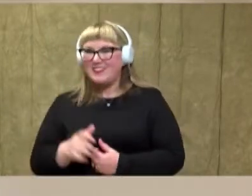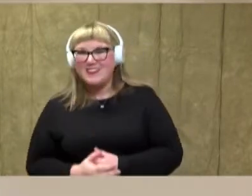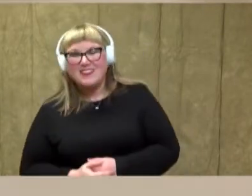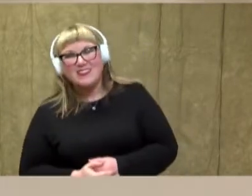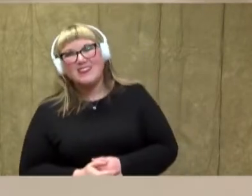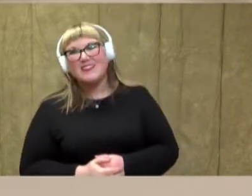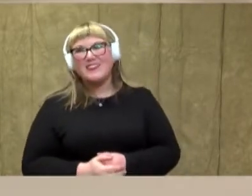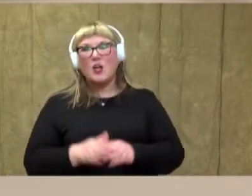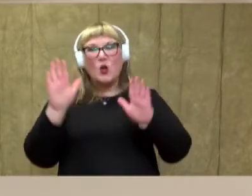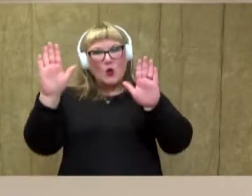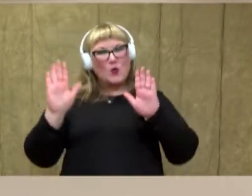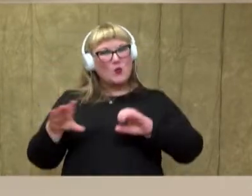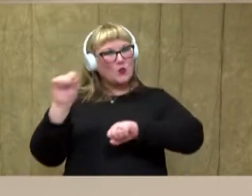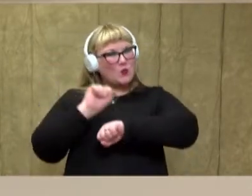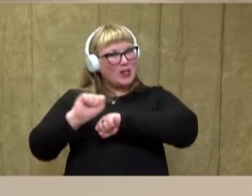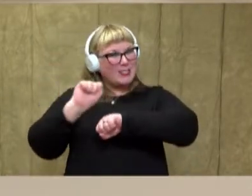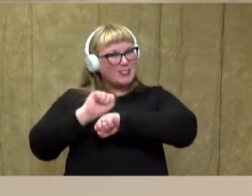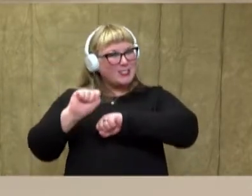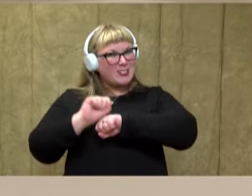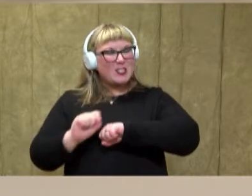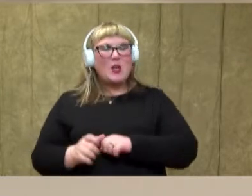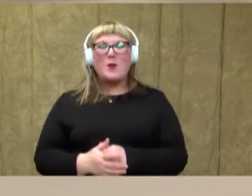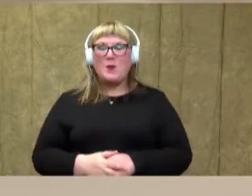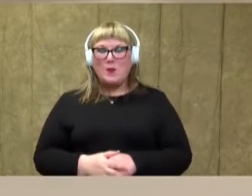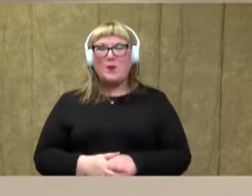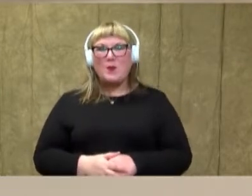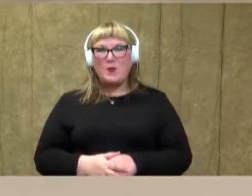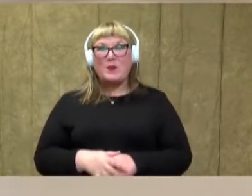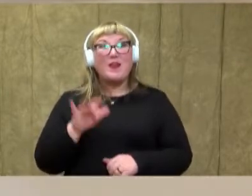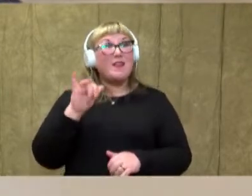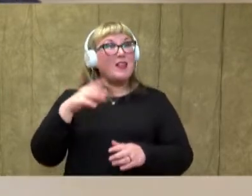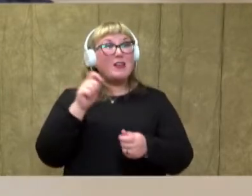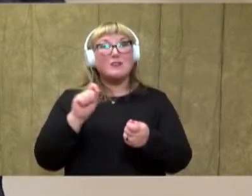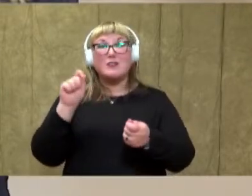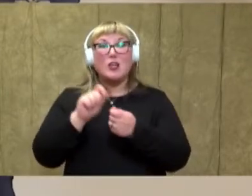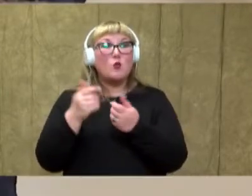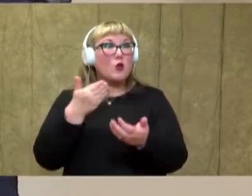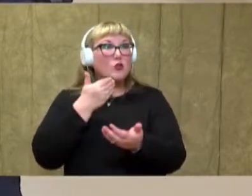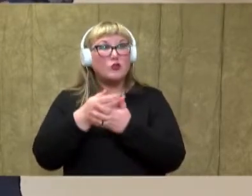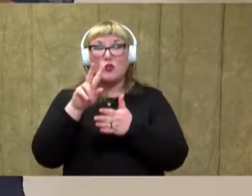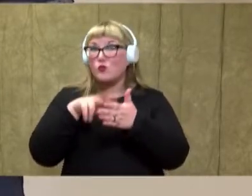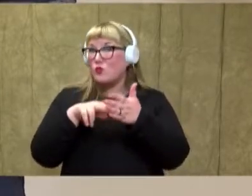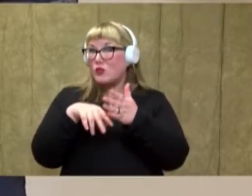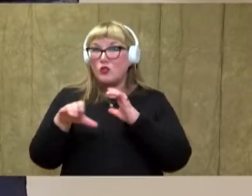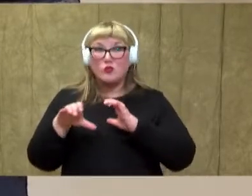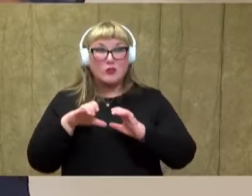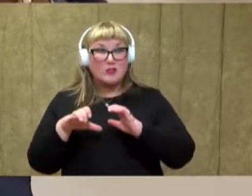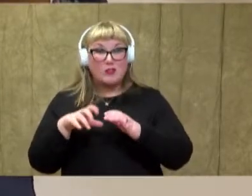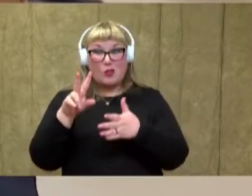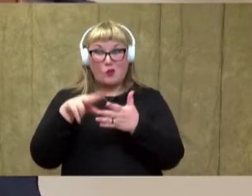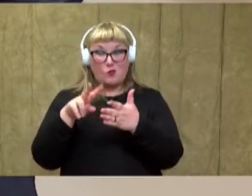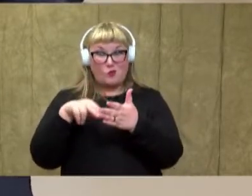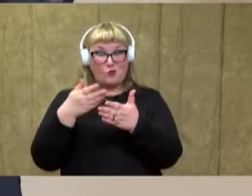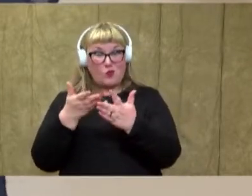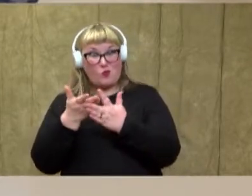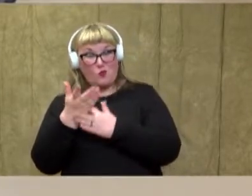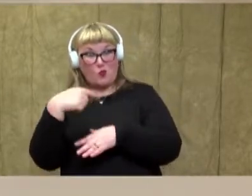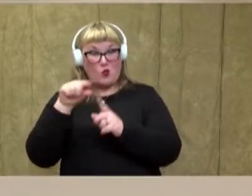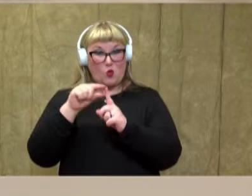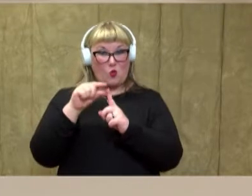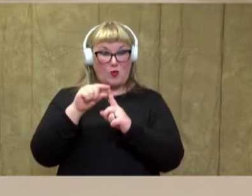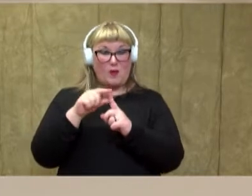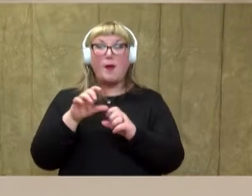job. Great, great job, friends, for listening for those sounds. That's exactly what good readers do. They read all the way through the word, and they make